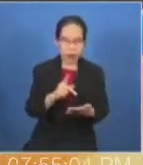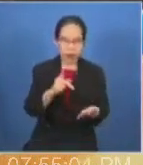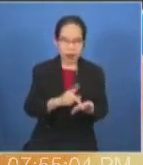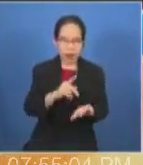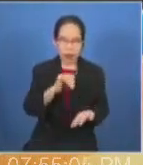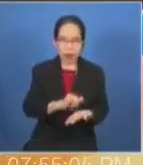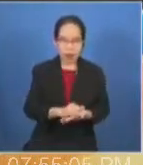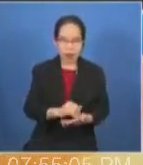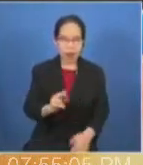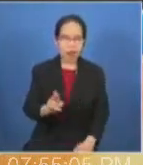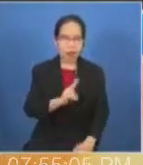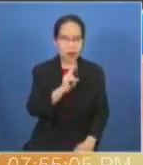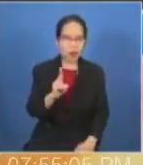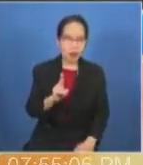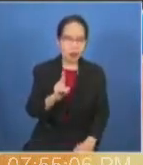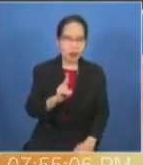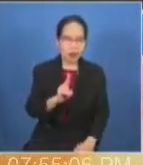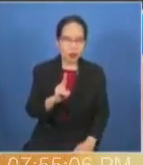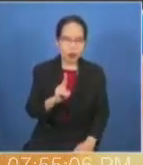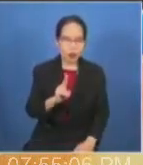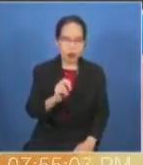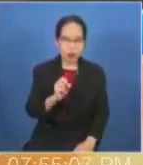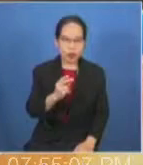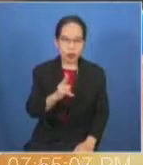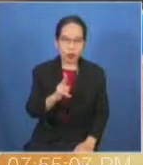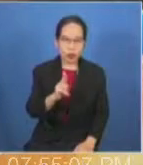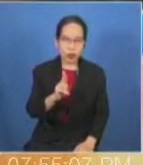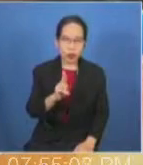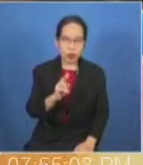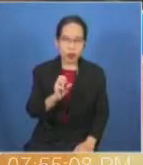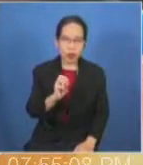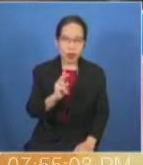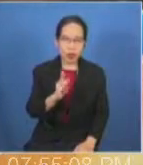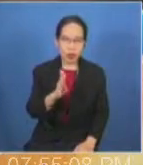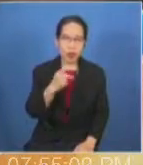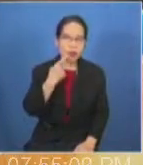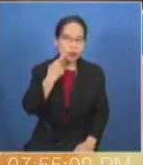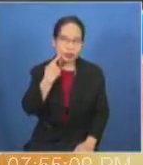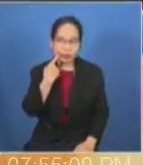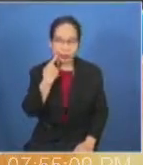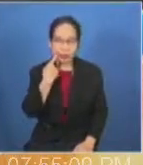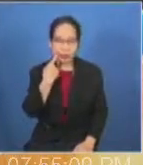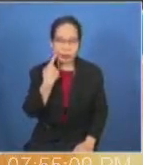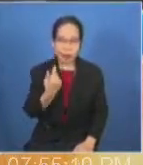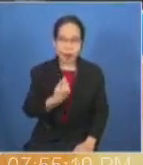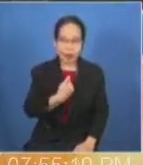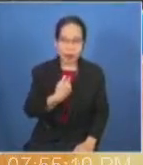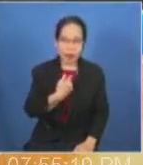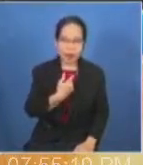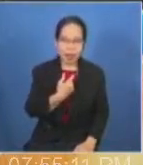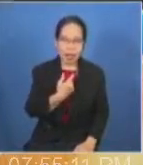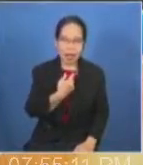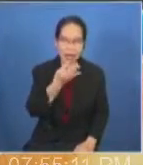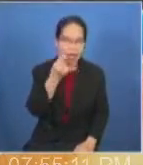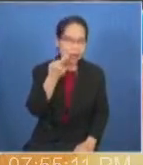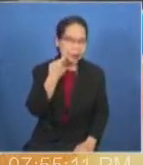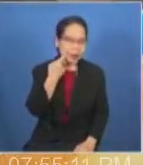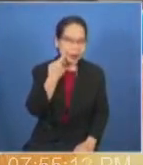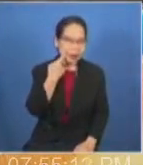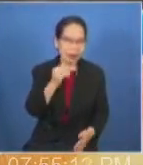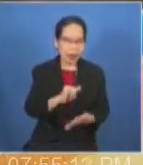particularly the use of the drug called shabu or meth. I got addicted to it.